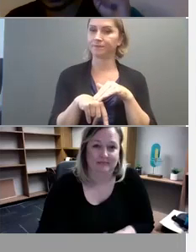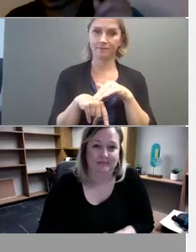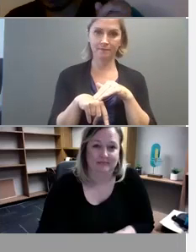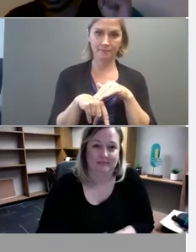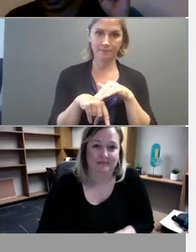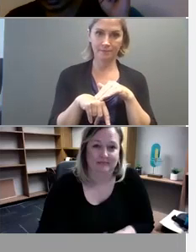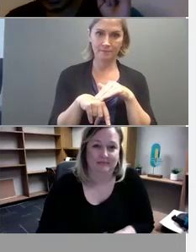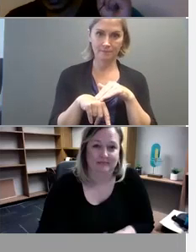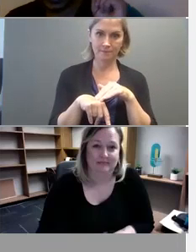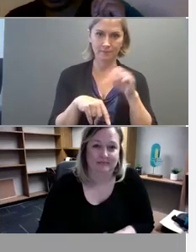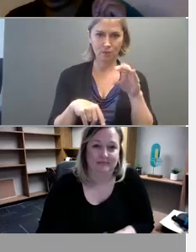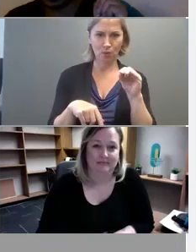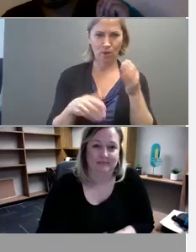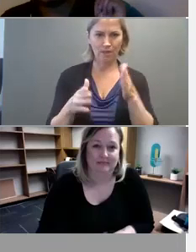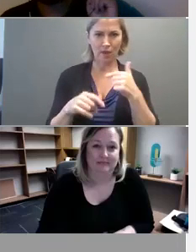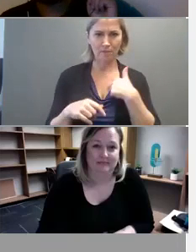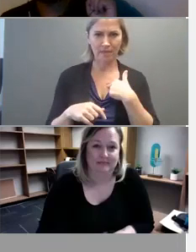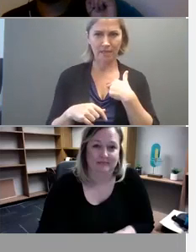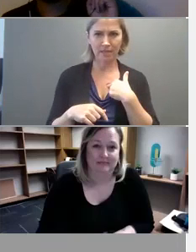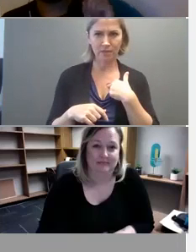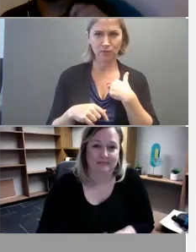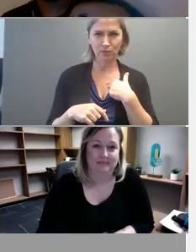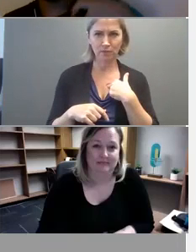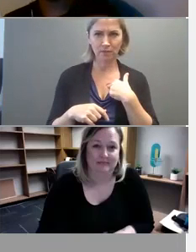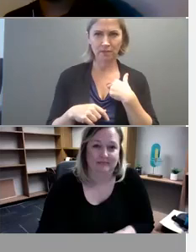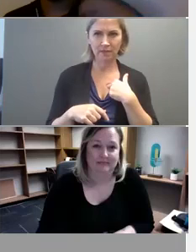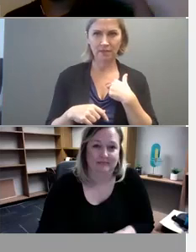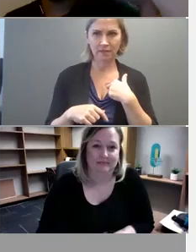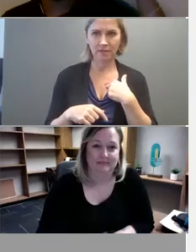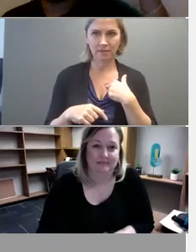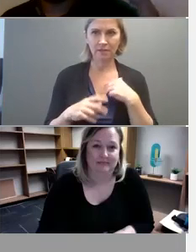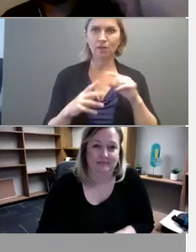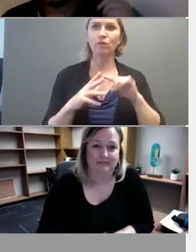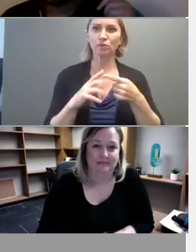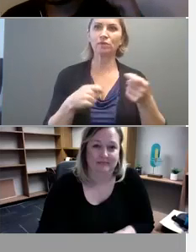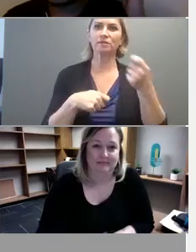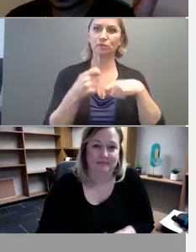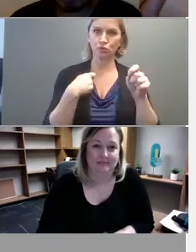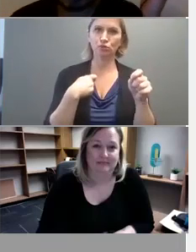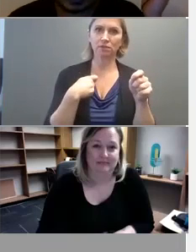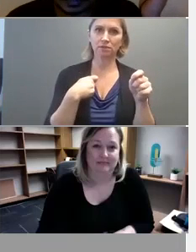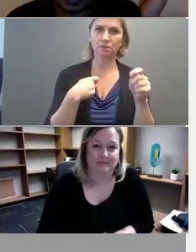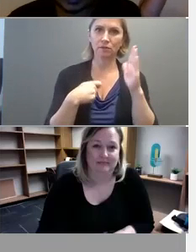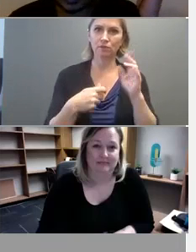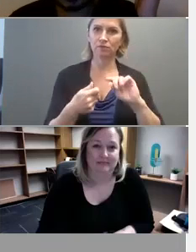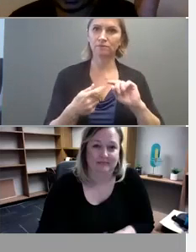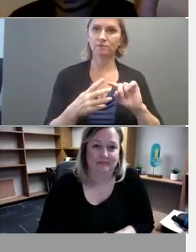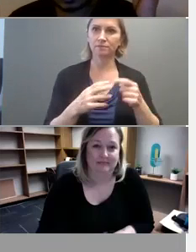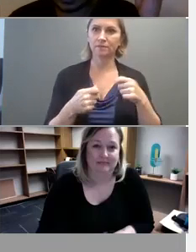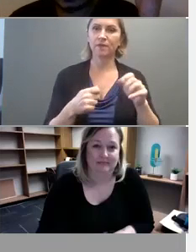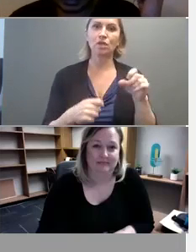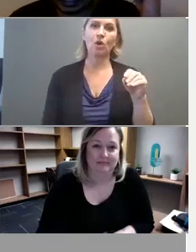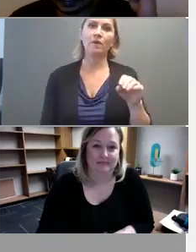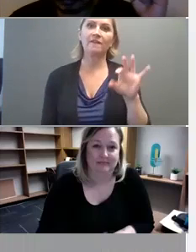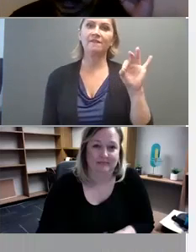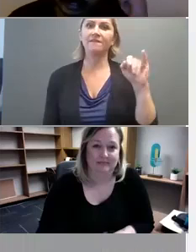okay, let me just, Brian, let me just complete Fibonacci sequence and we'll start substitution method next class. So let's